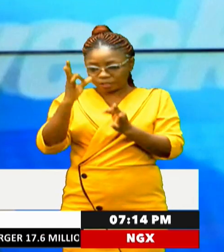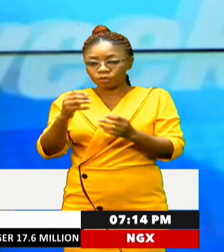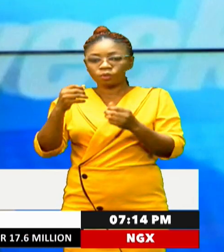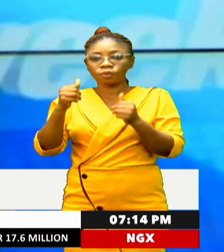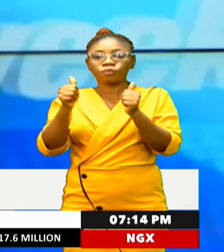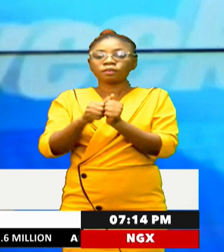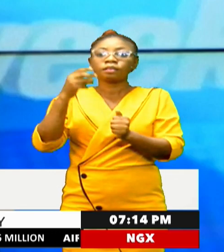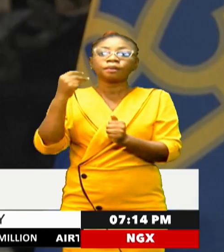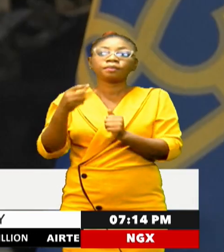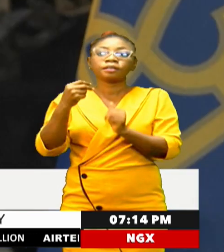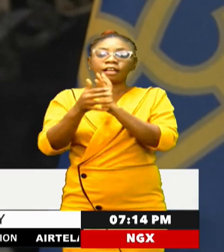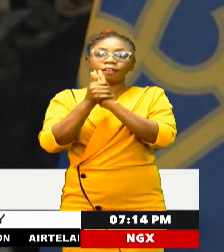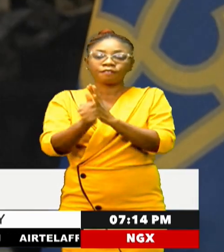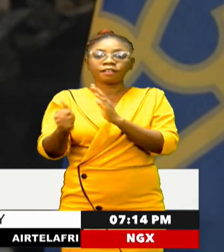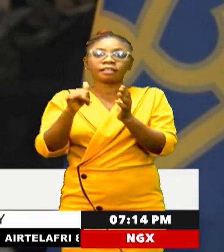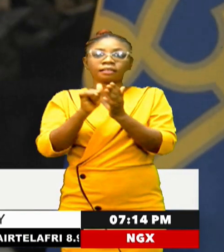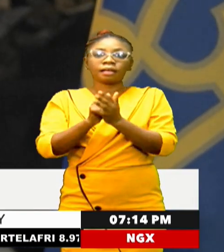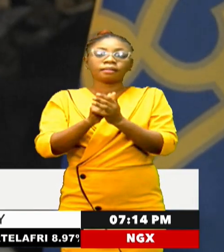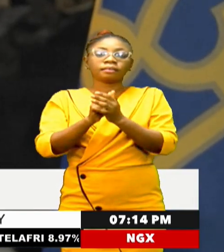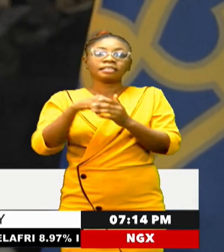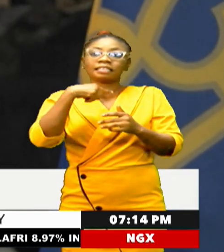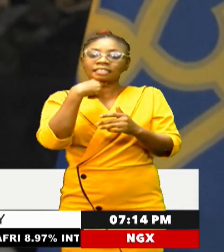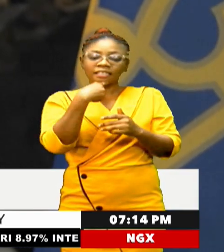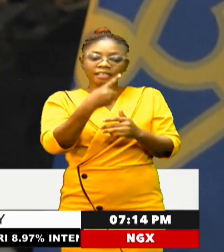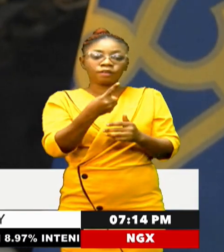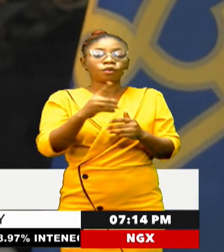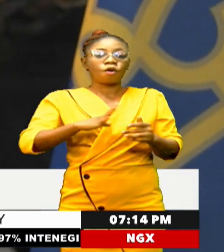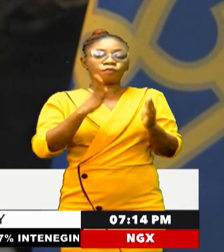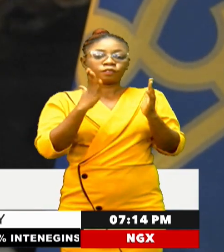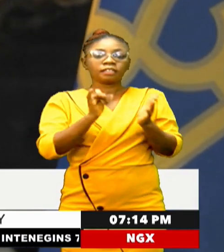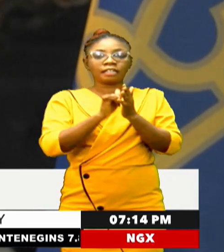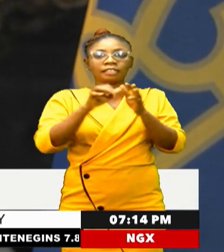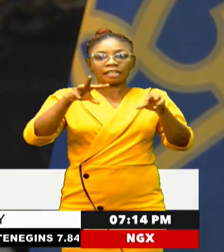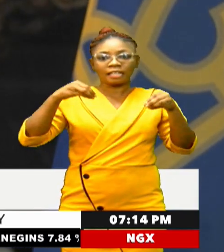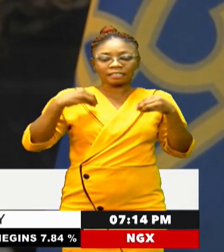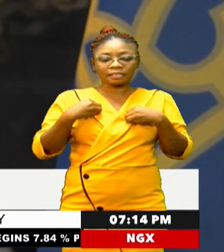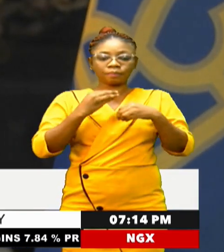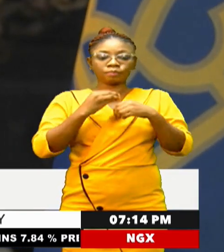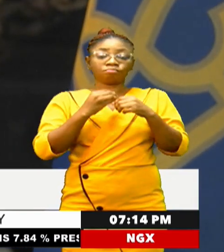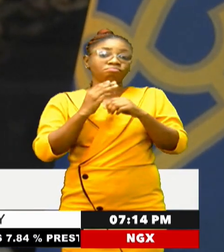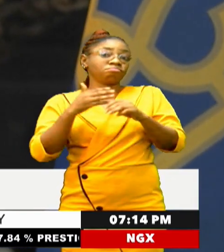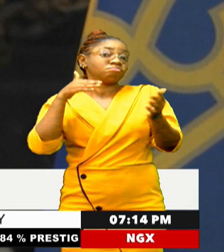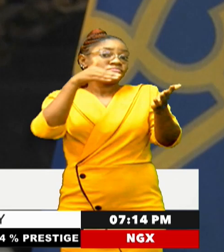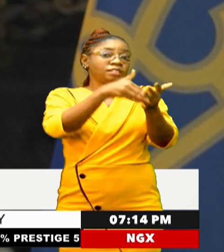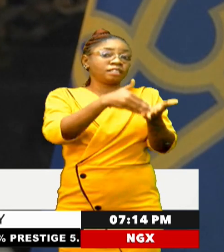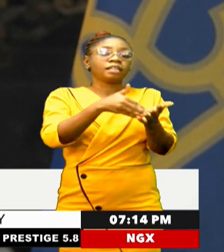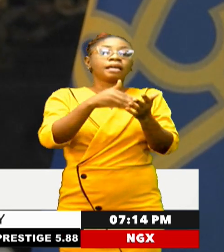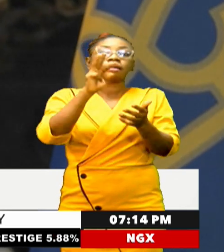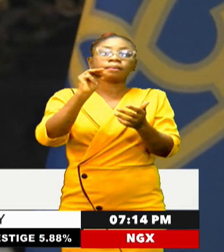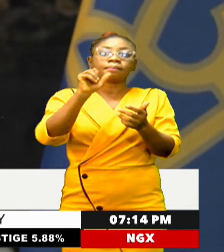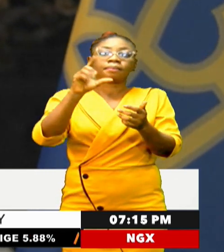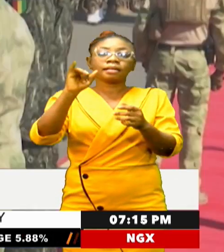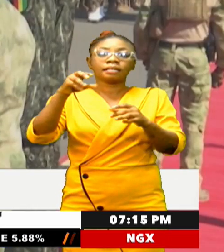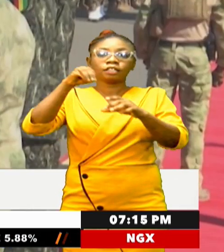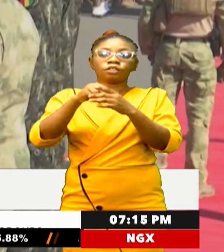accusing a senior Ukrainian official of having admitted Kiev's role in a heavy defeat suffered by Malian troops in July in the northern part